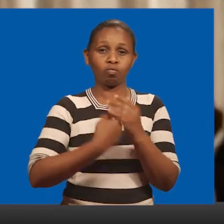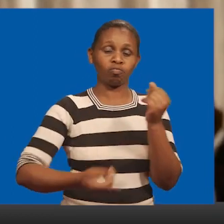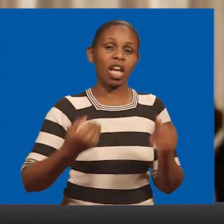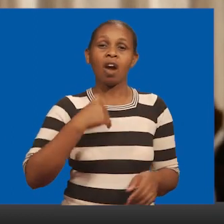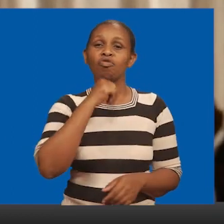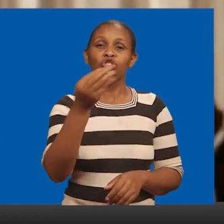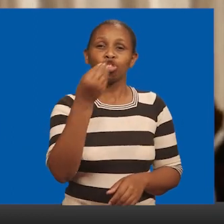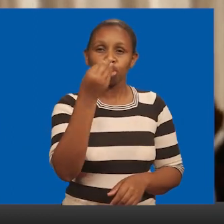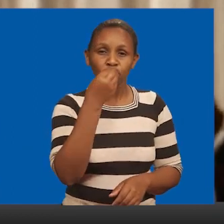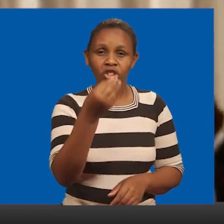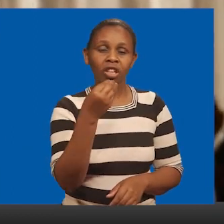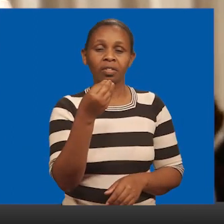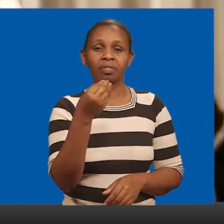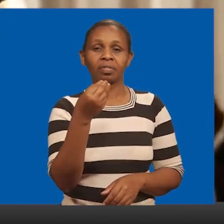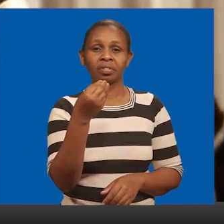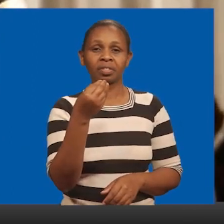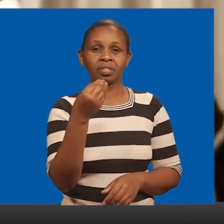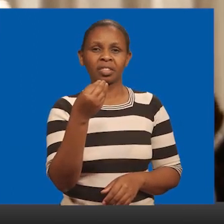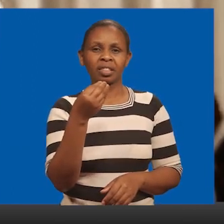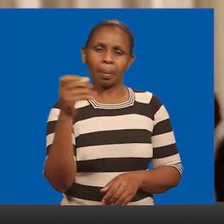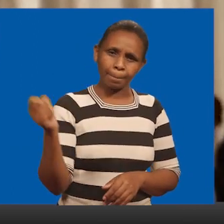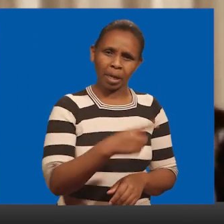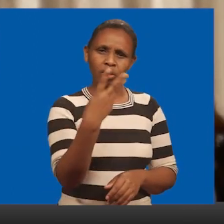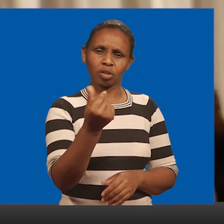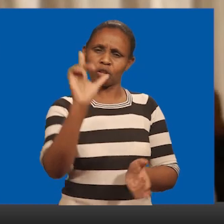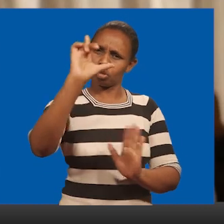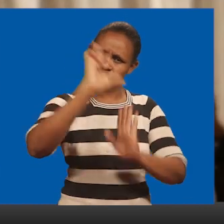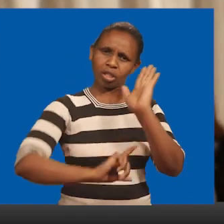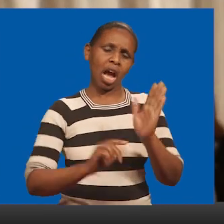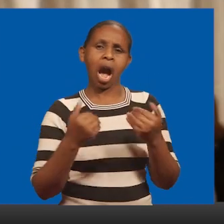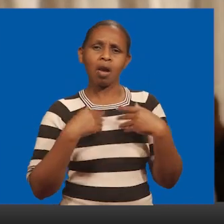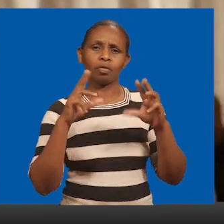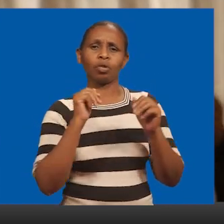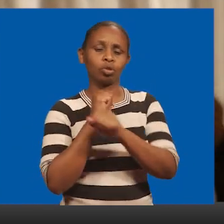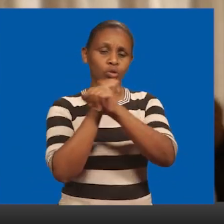rungu, they have not eaten, their salary is very low,